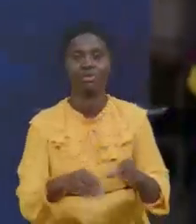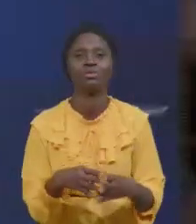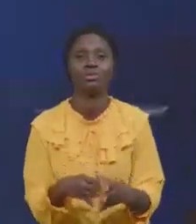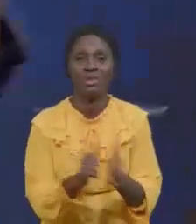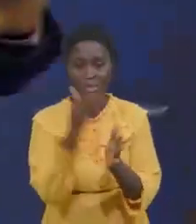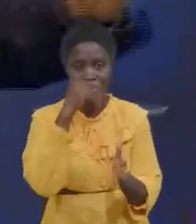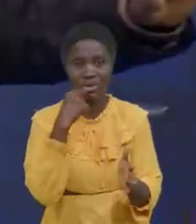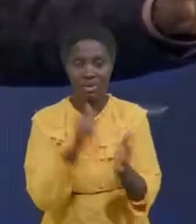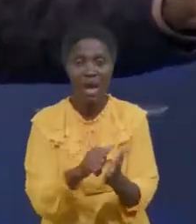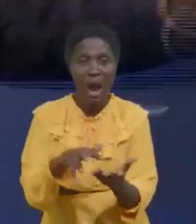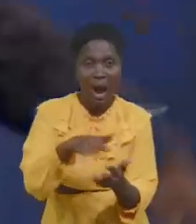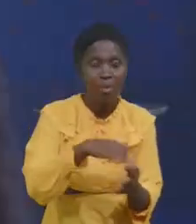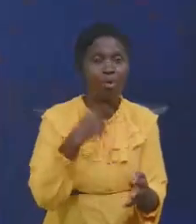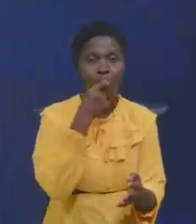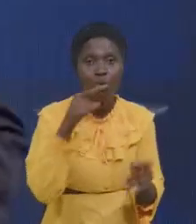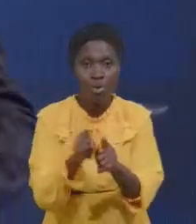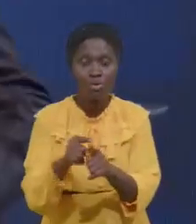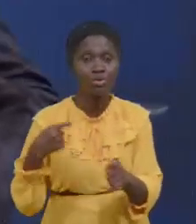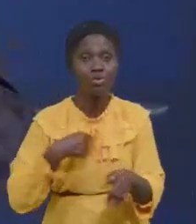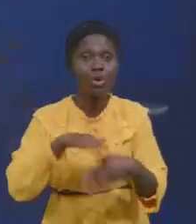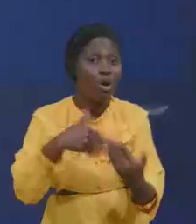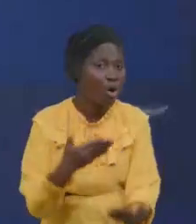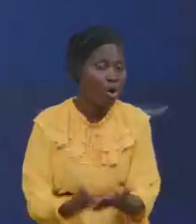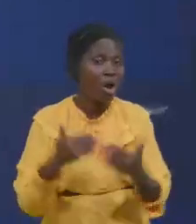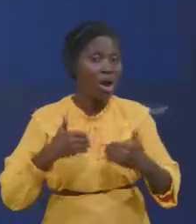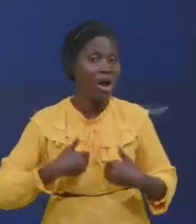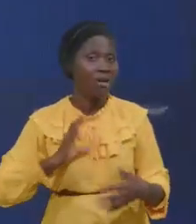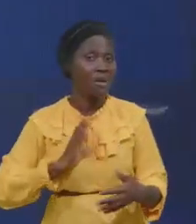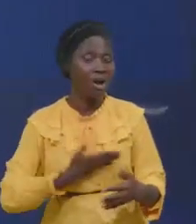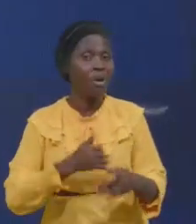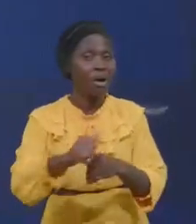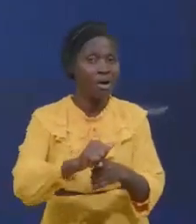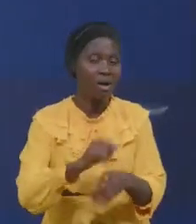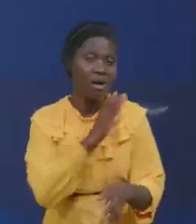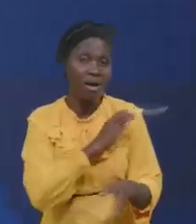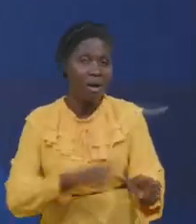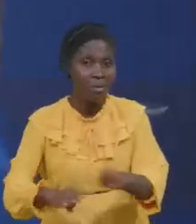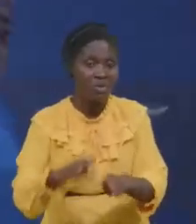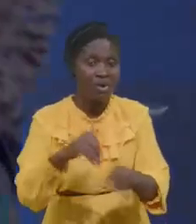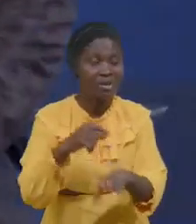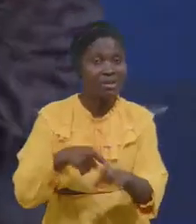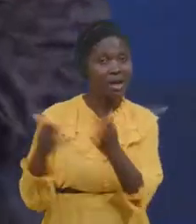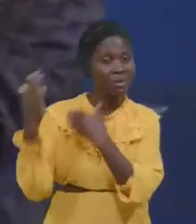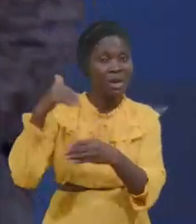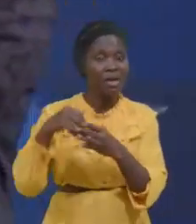also we all had a conversation in times past in the lust of the flesh, fulfilling